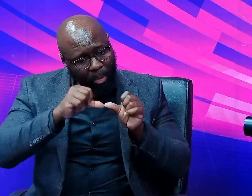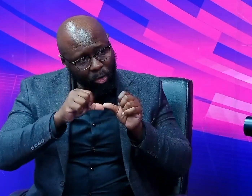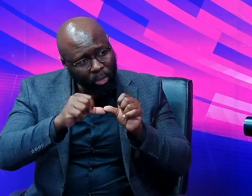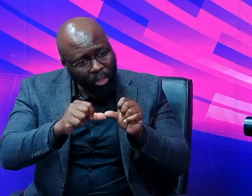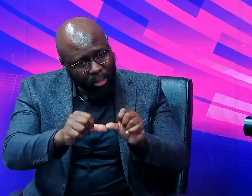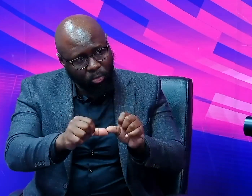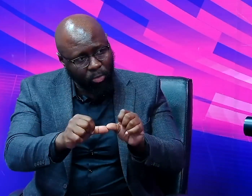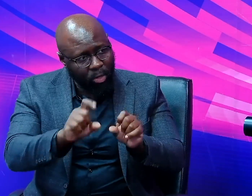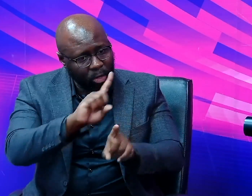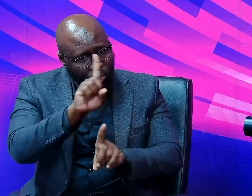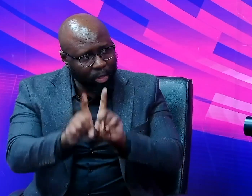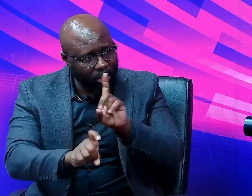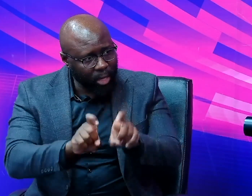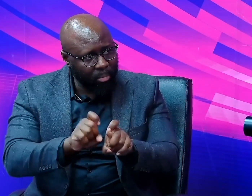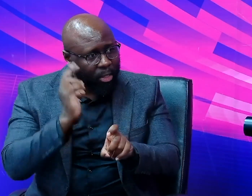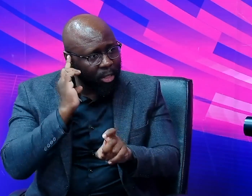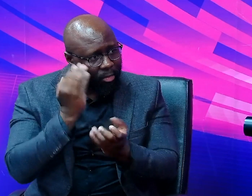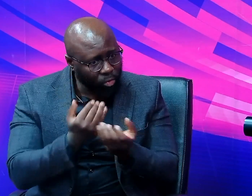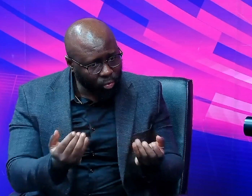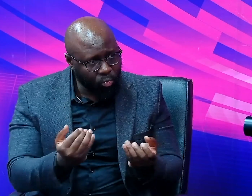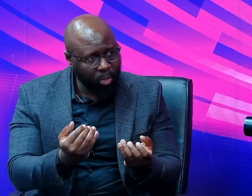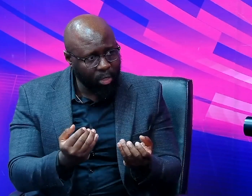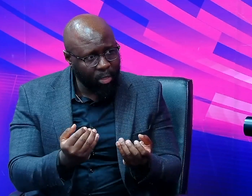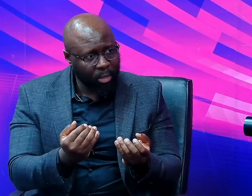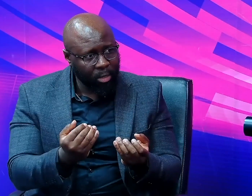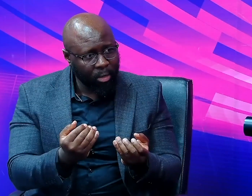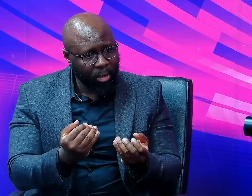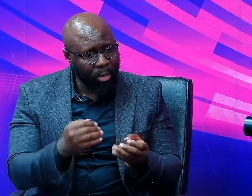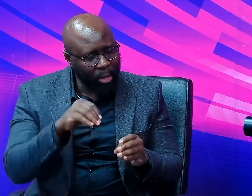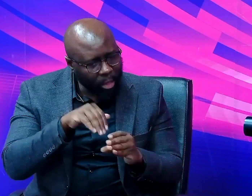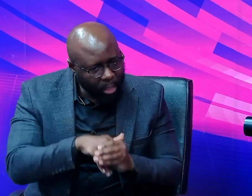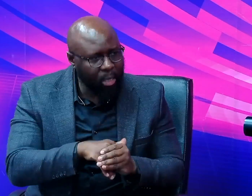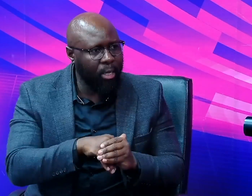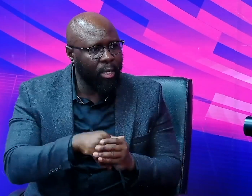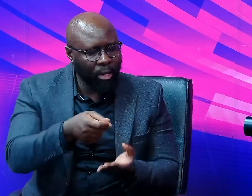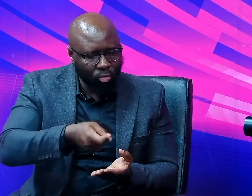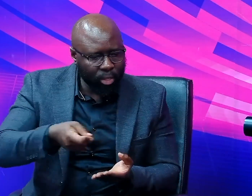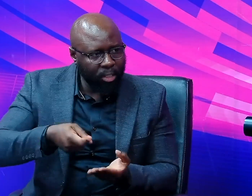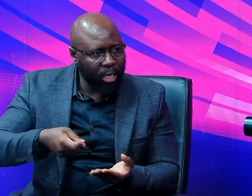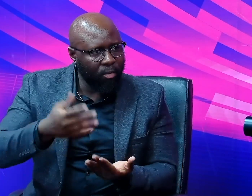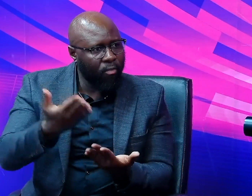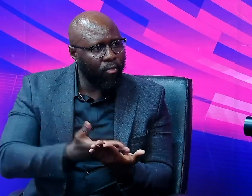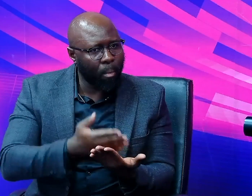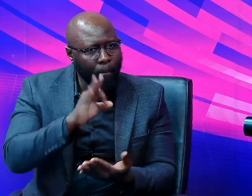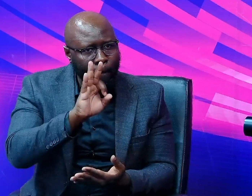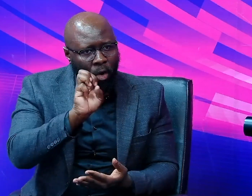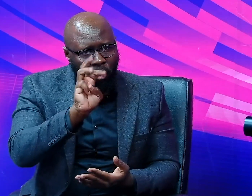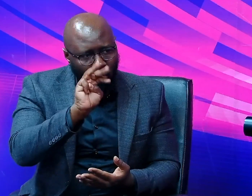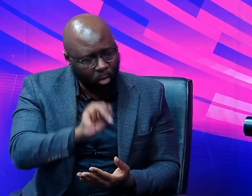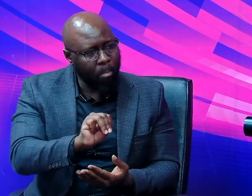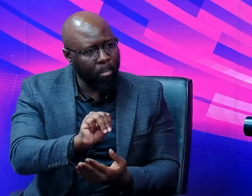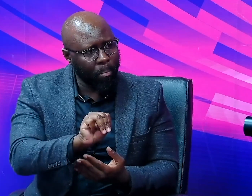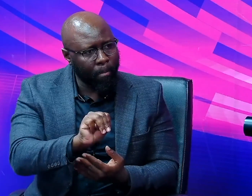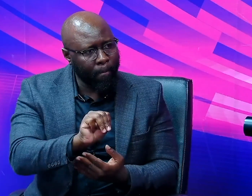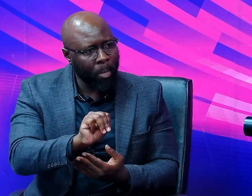me up to now is that the government continues to examine deaf children in written